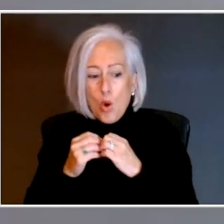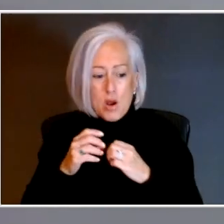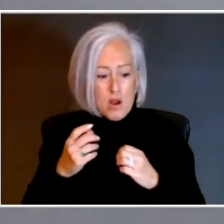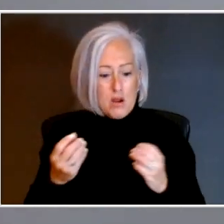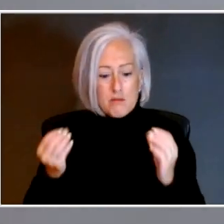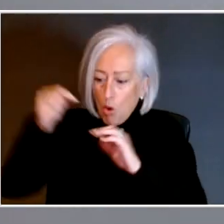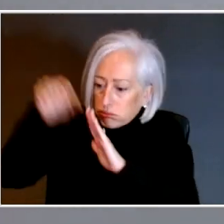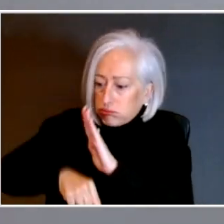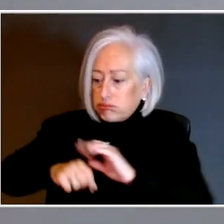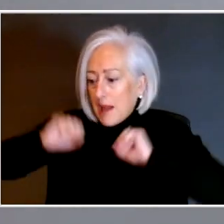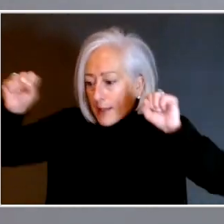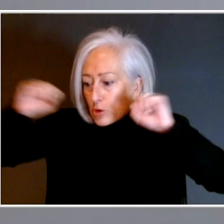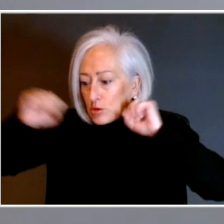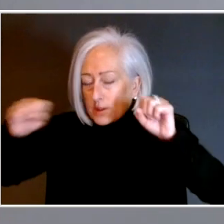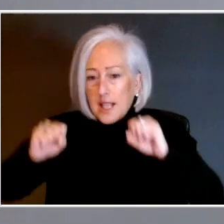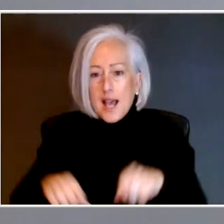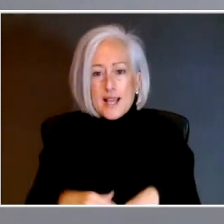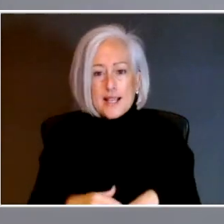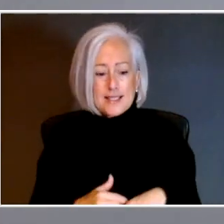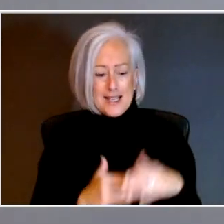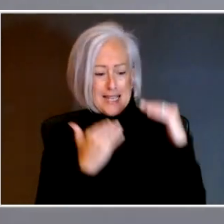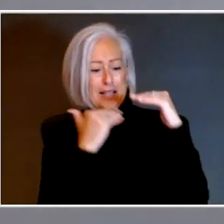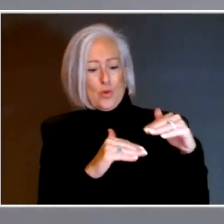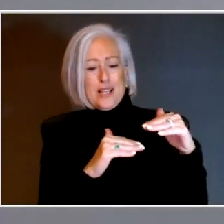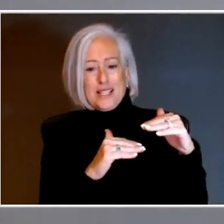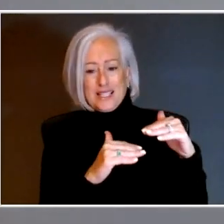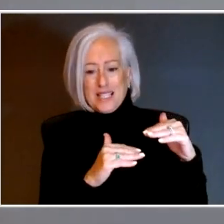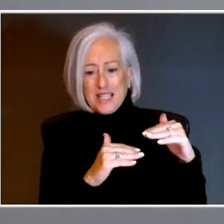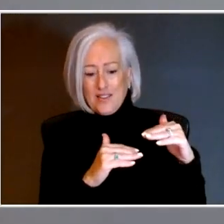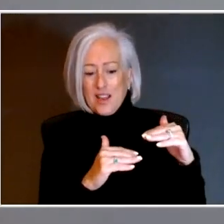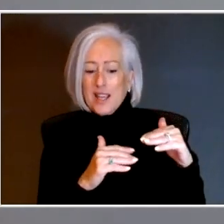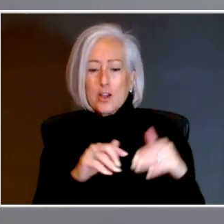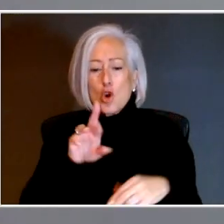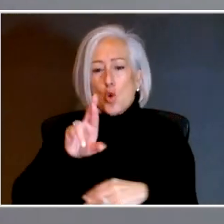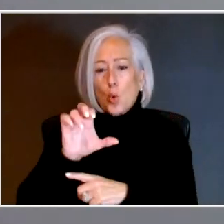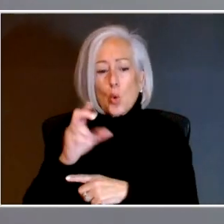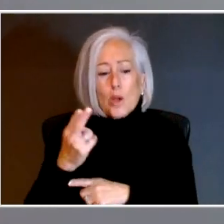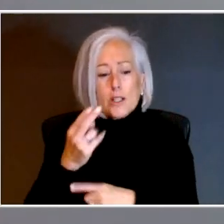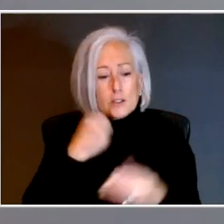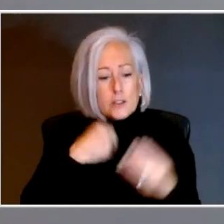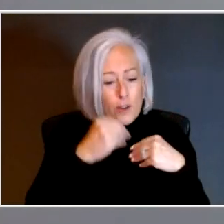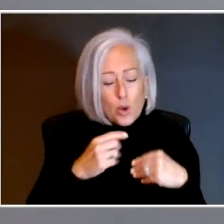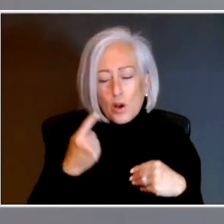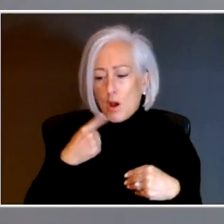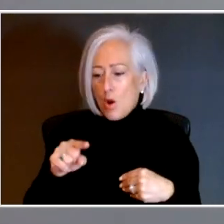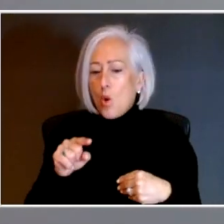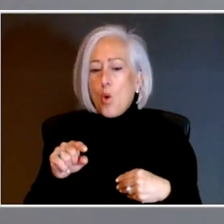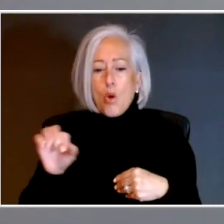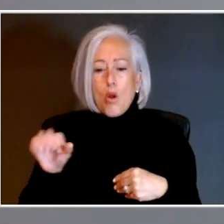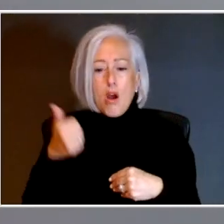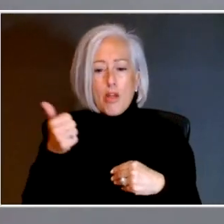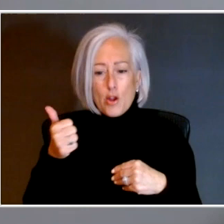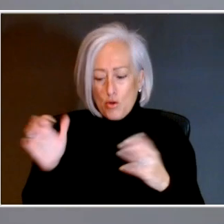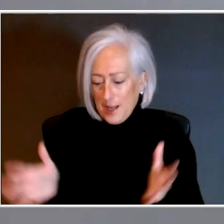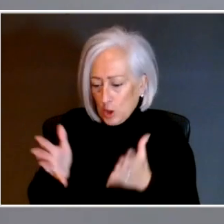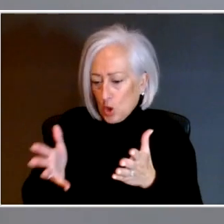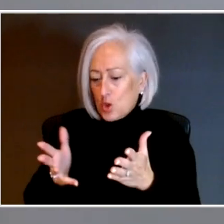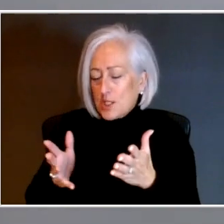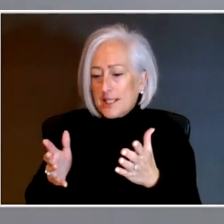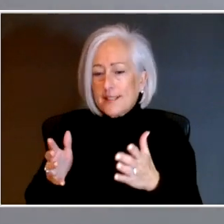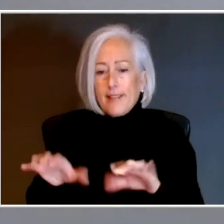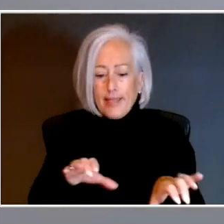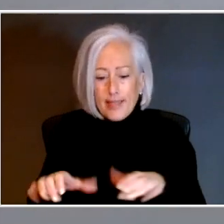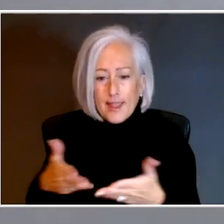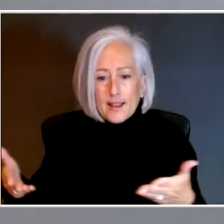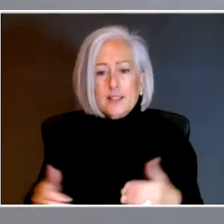would, restricting food, fasting, and then sometimes purging mechanisms of will. And then, of course, in the world of sports